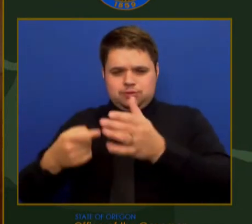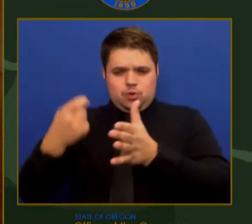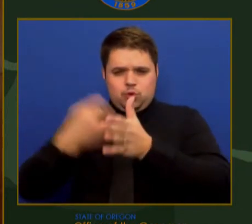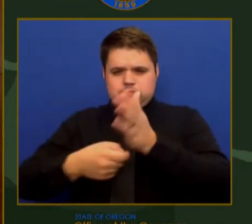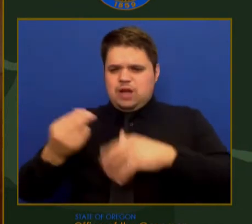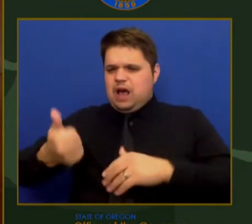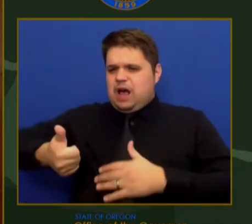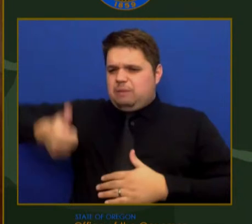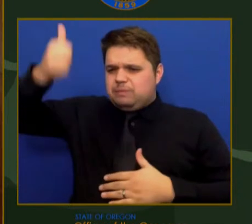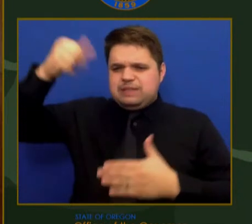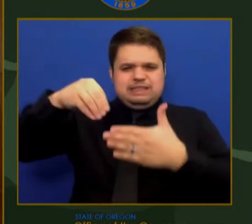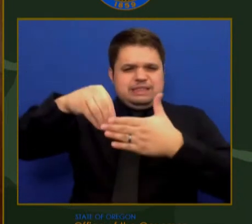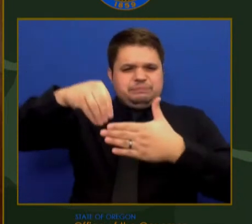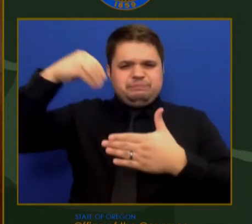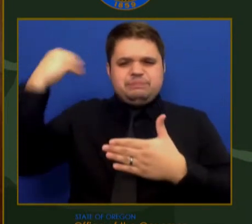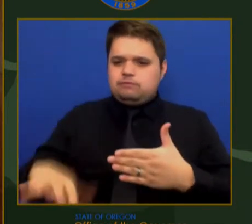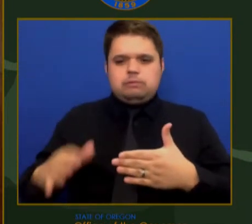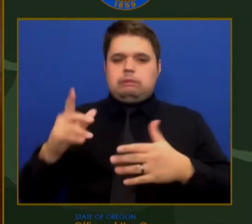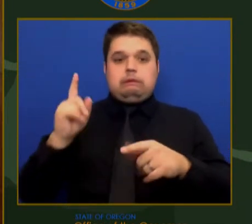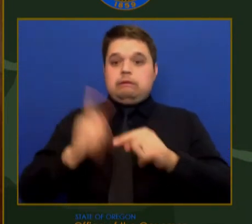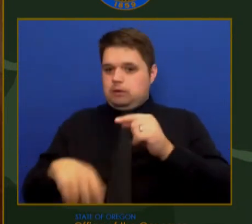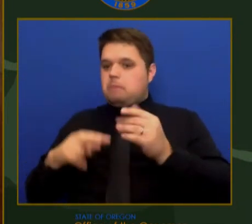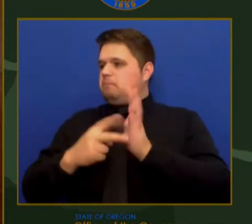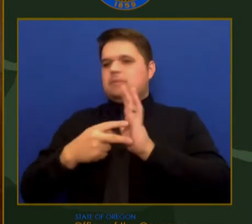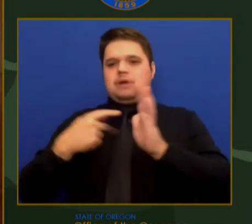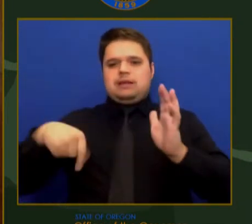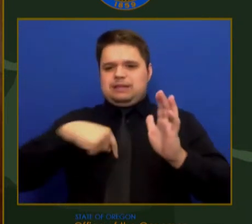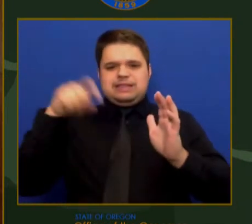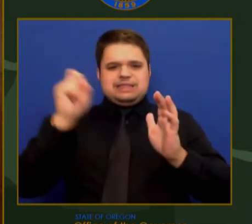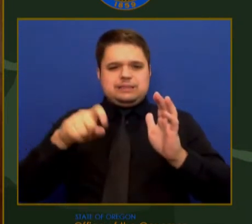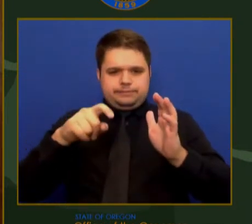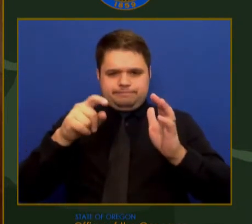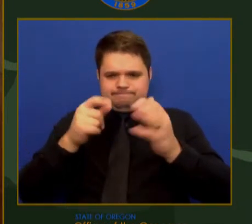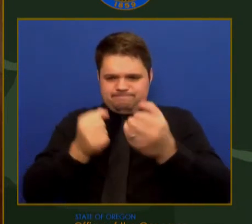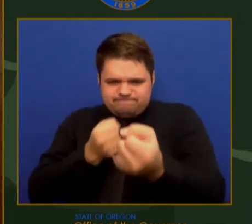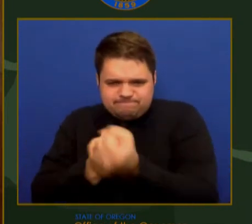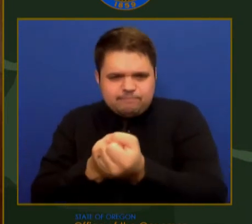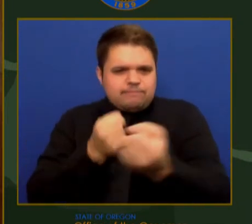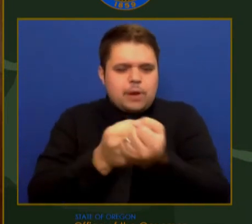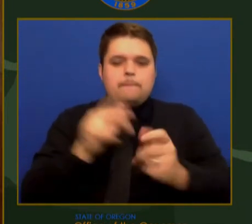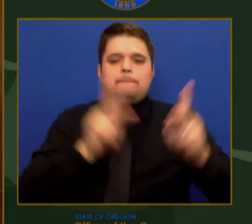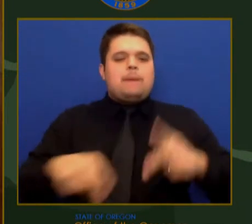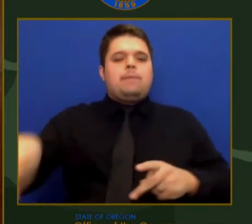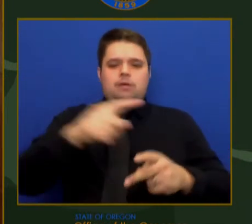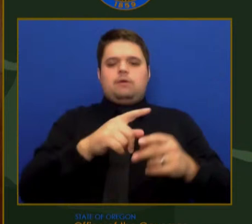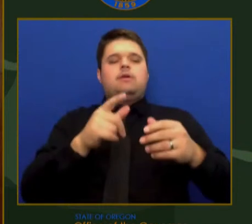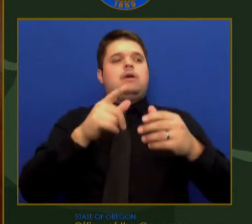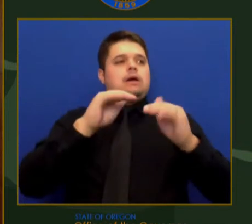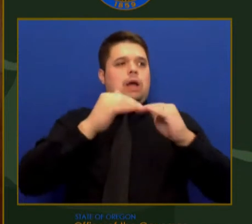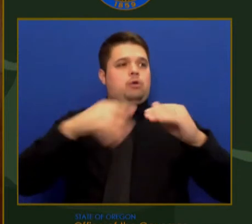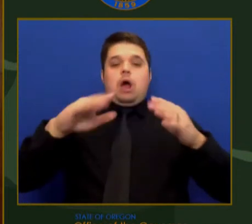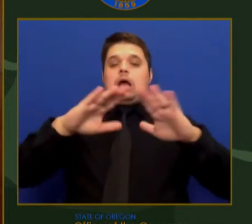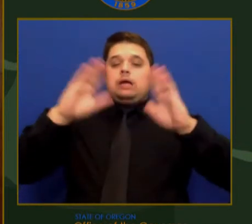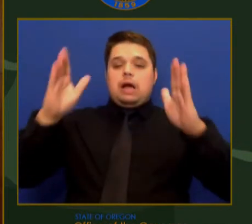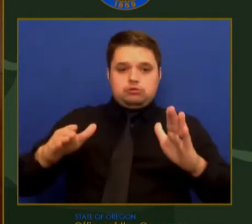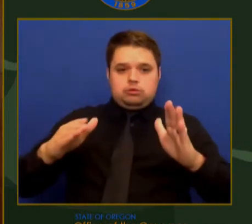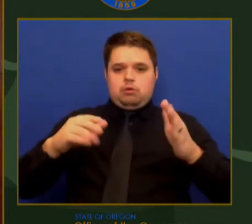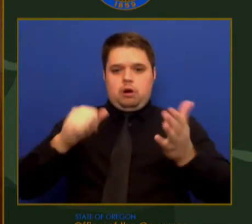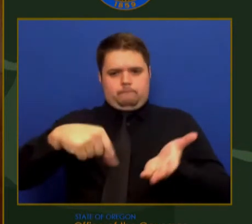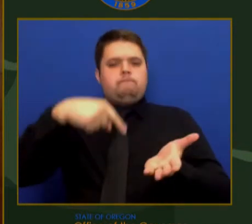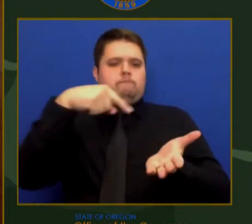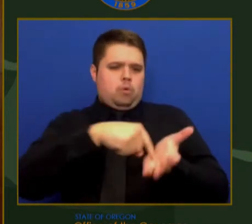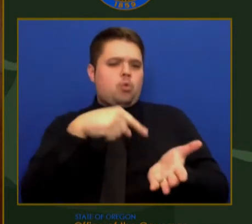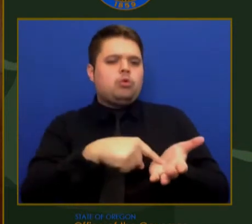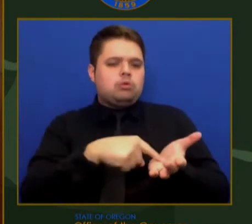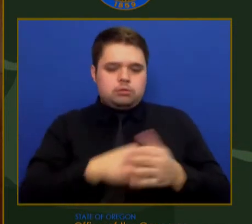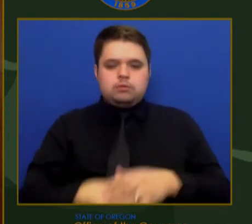will be launching navigators across the state to make sure Oregonians in our job training programs have what they need